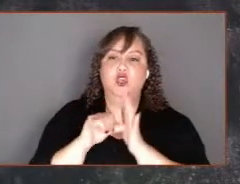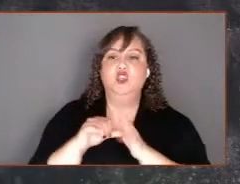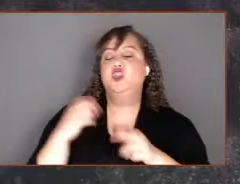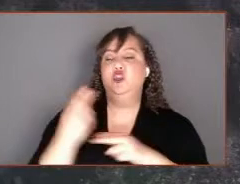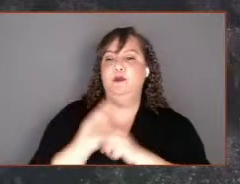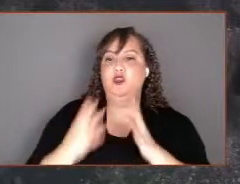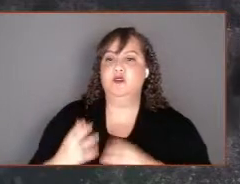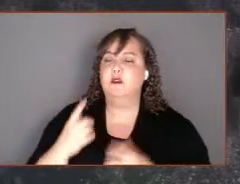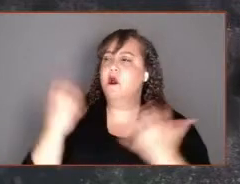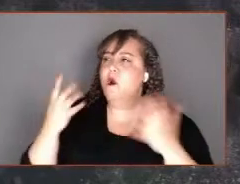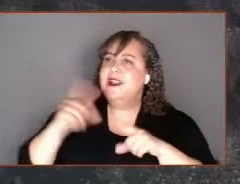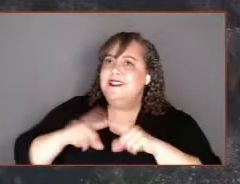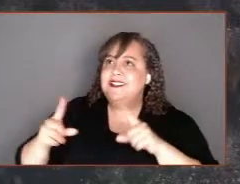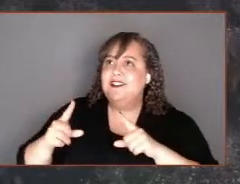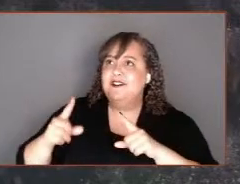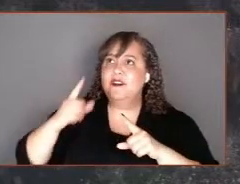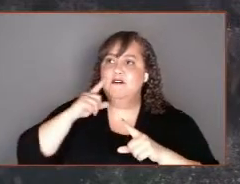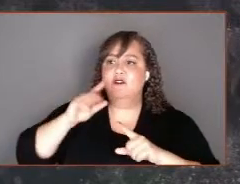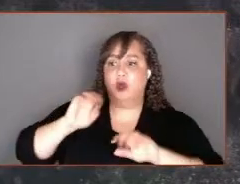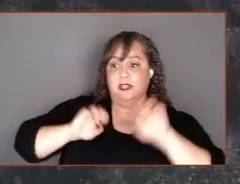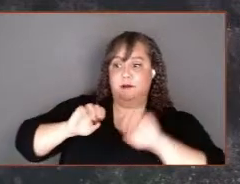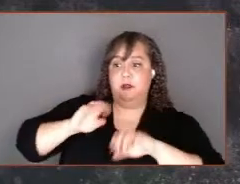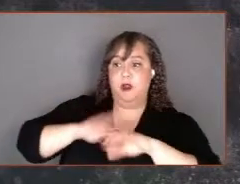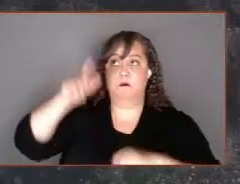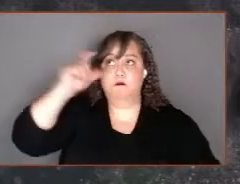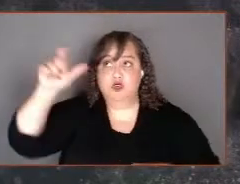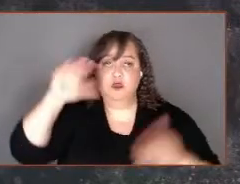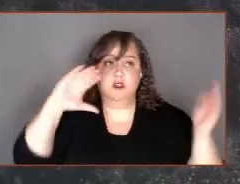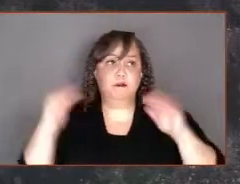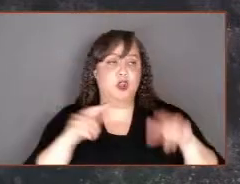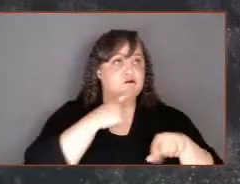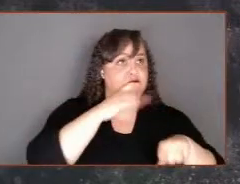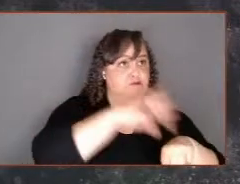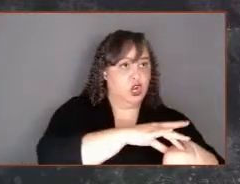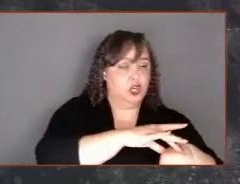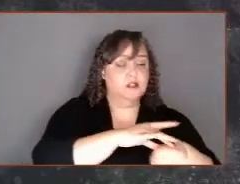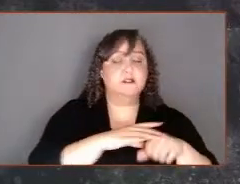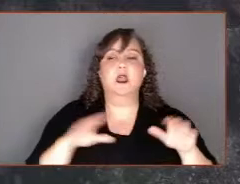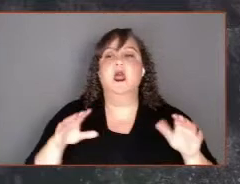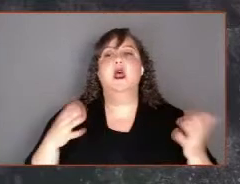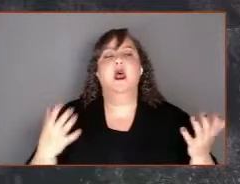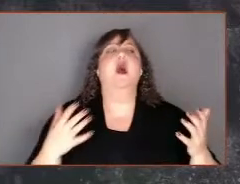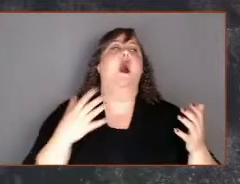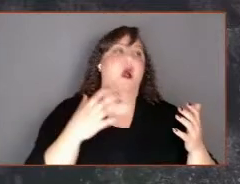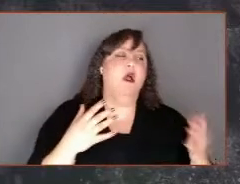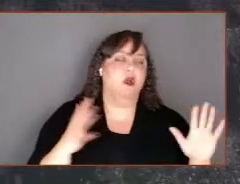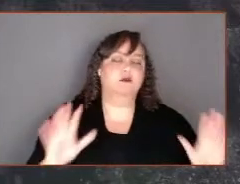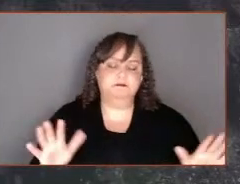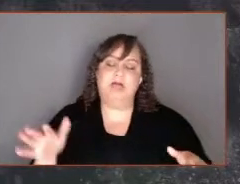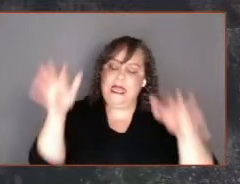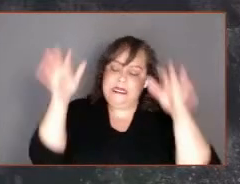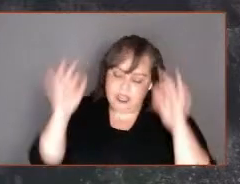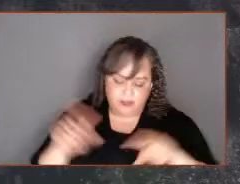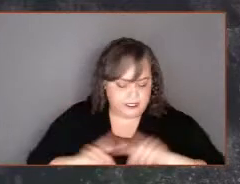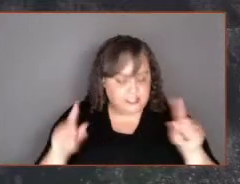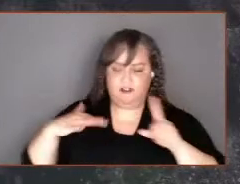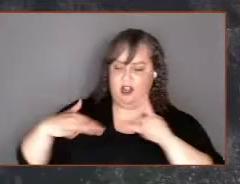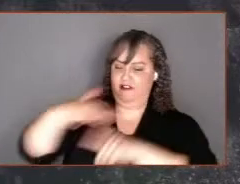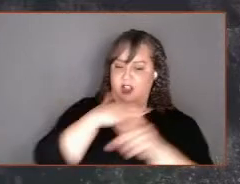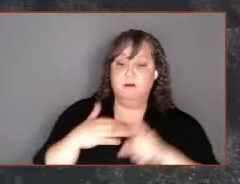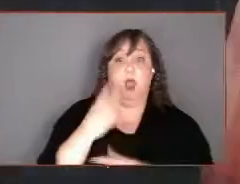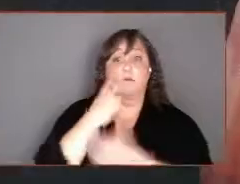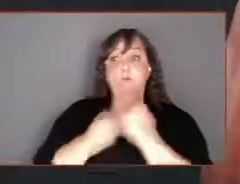the Moon and Mars? Okay, the two definitely are different environments. Both of them are much lower gravity than we have